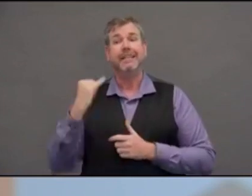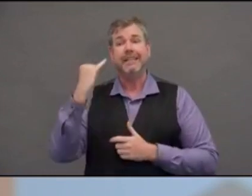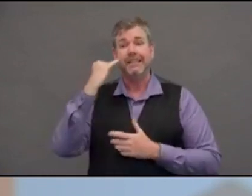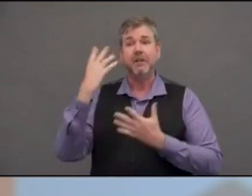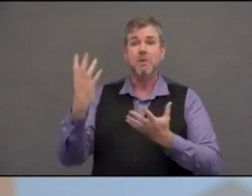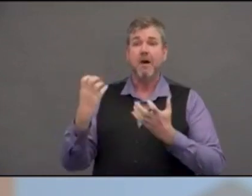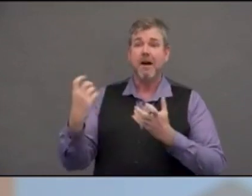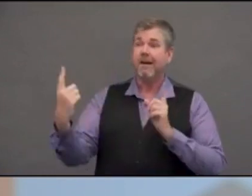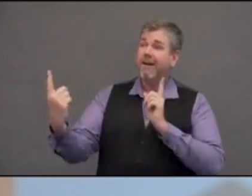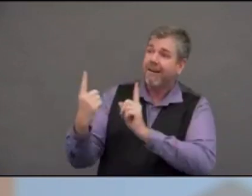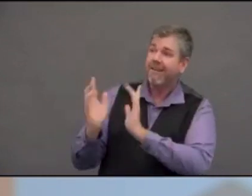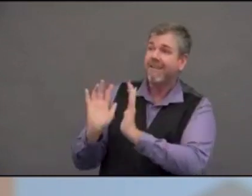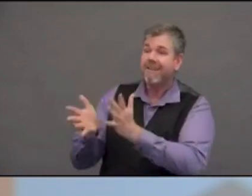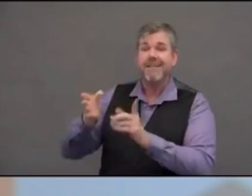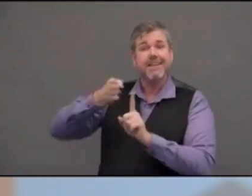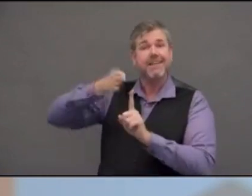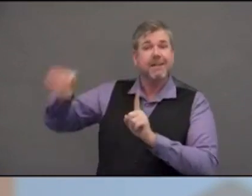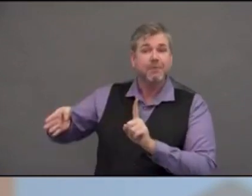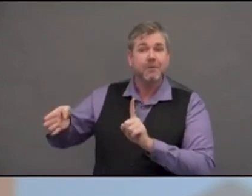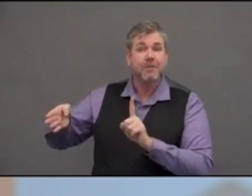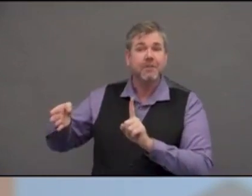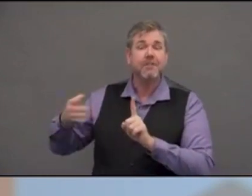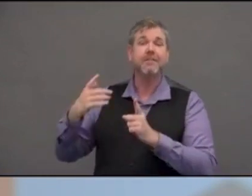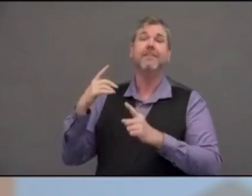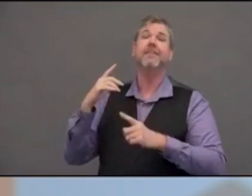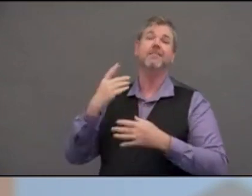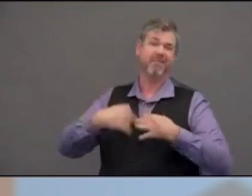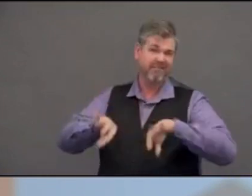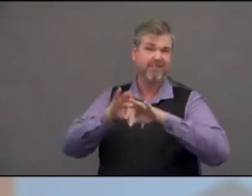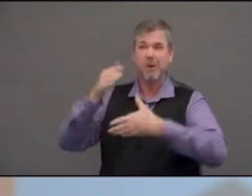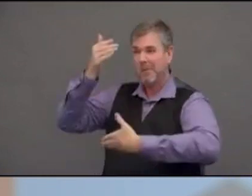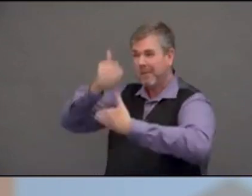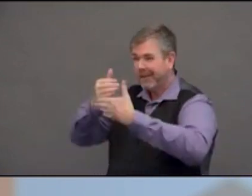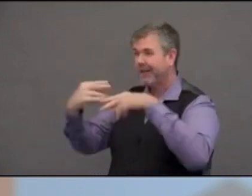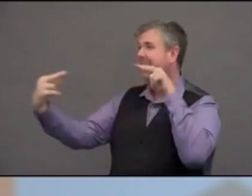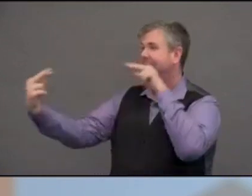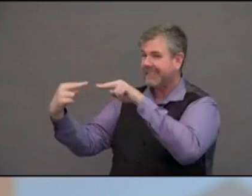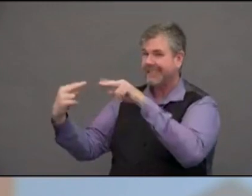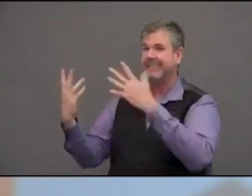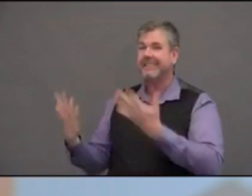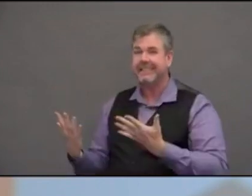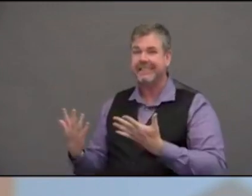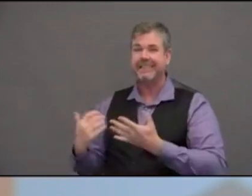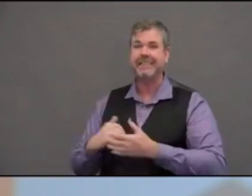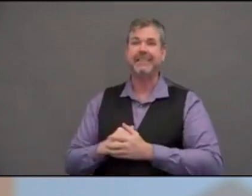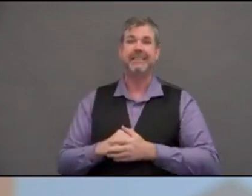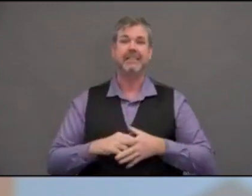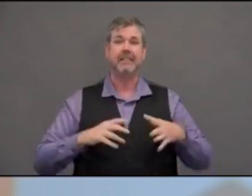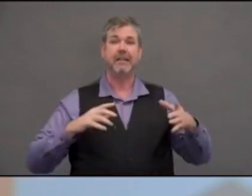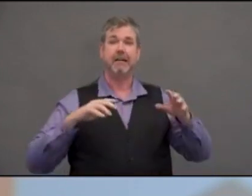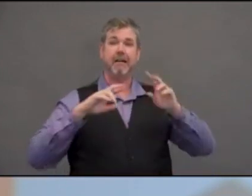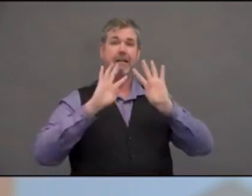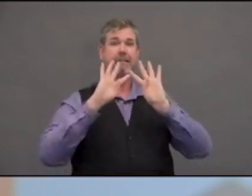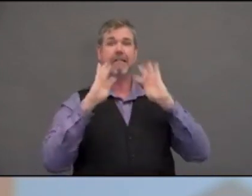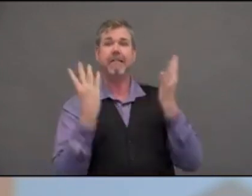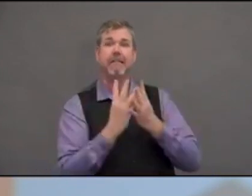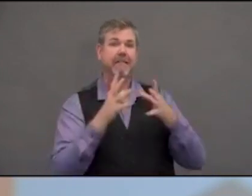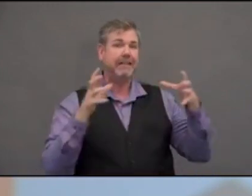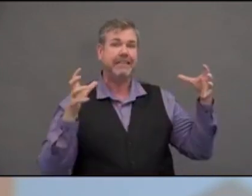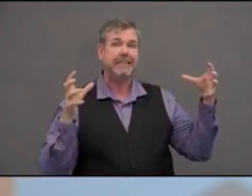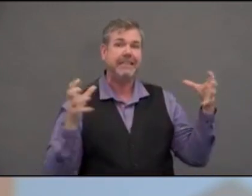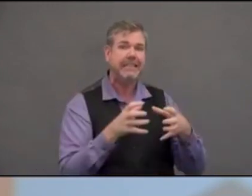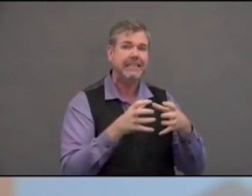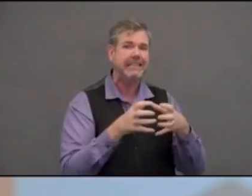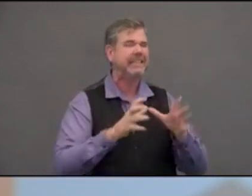them from afar, from windows, and knowing that even congregating in our common areas while maintaining social distance is still not allowed under